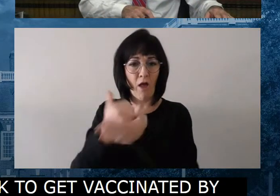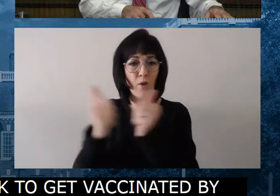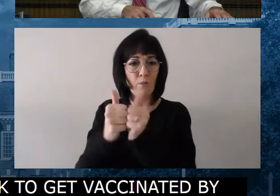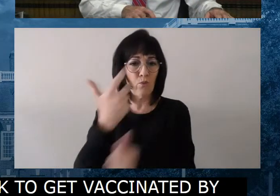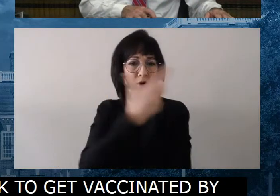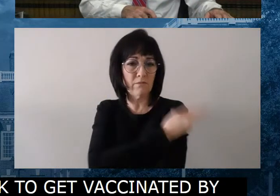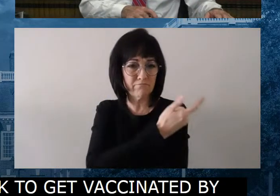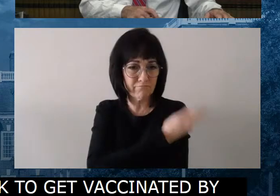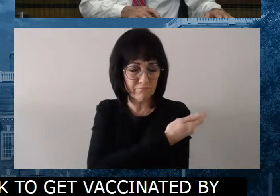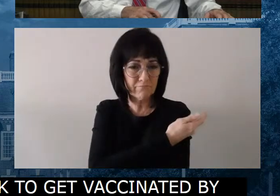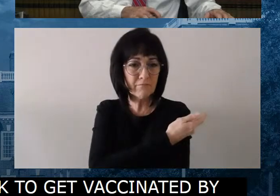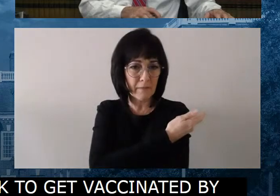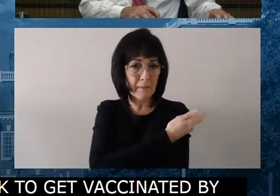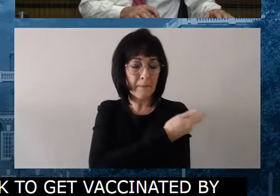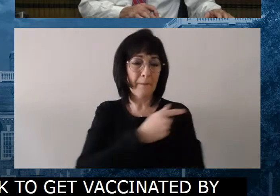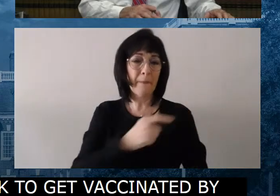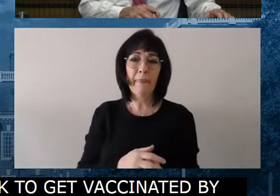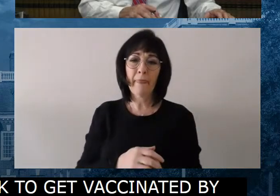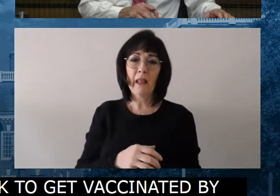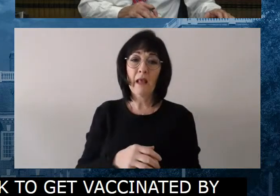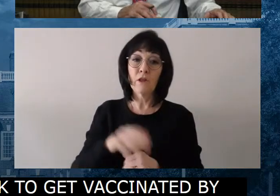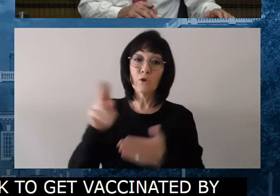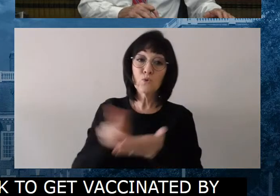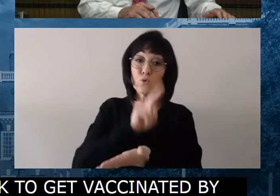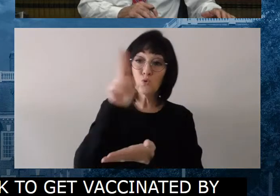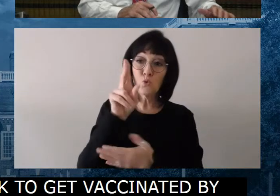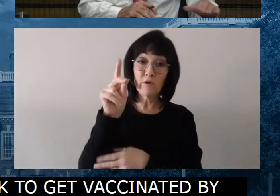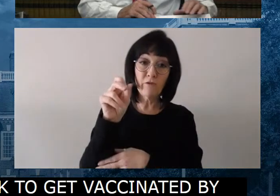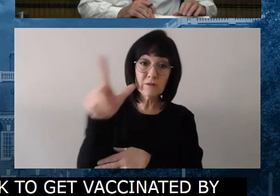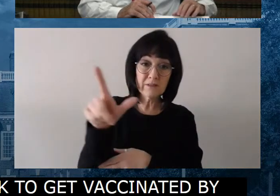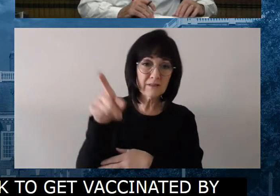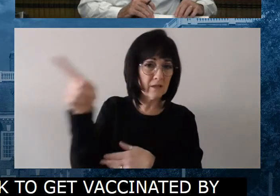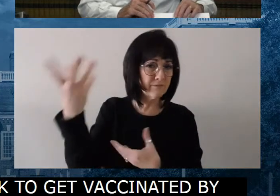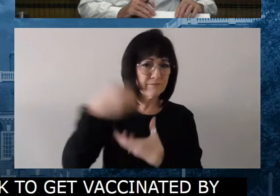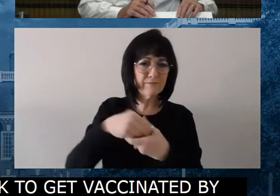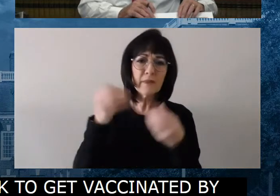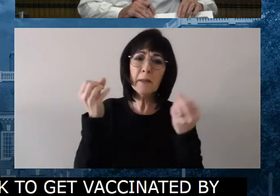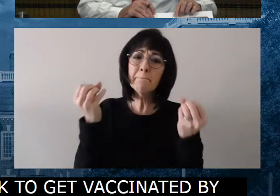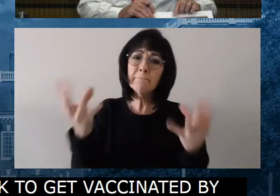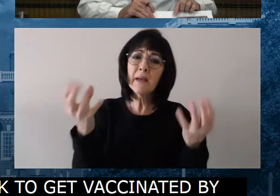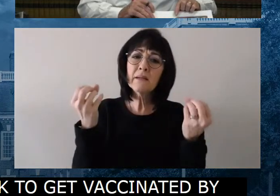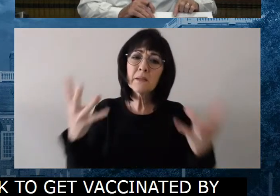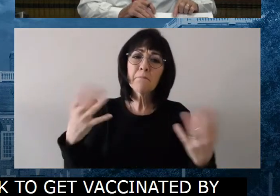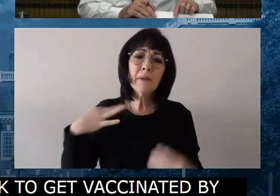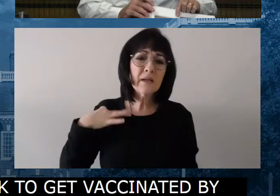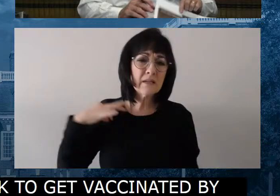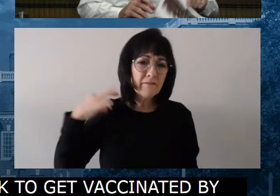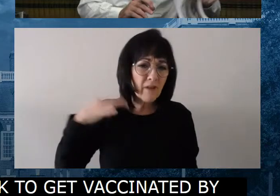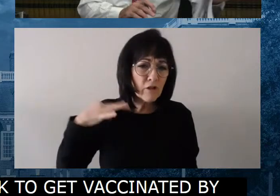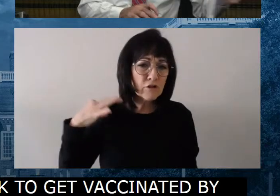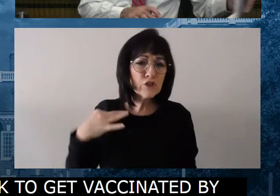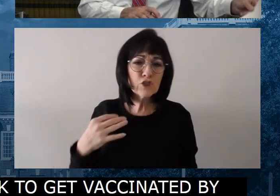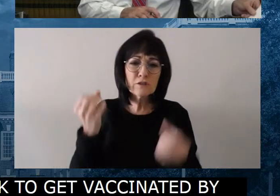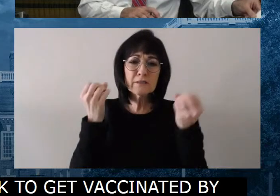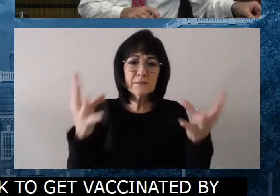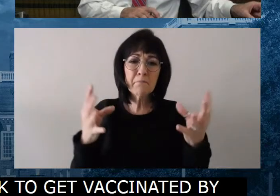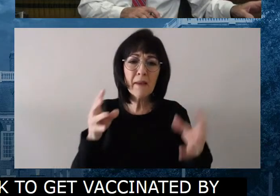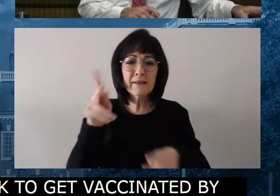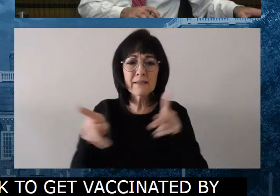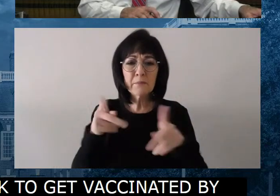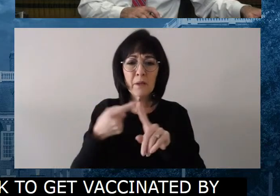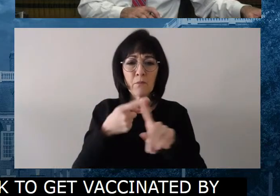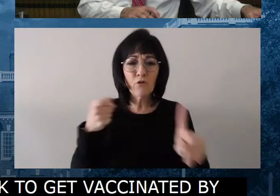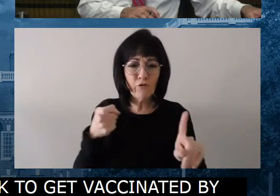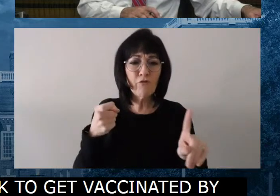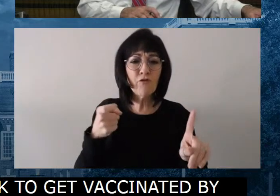folks at the University of Delaware through the Division of Public Health. Lots of volunteers Lots of folks from Del.dot